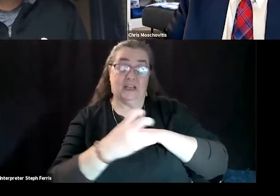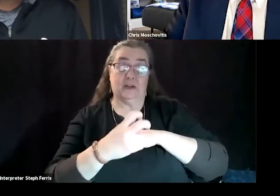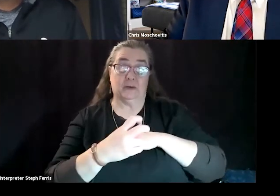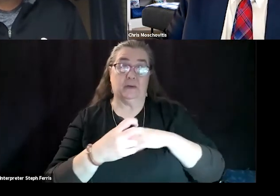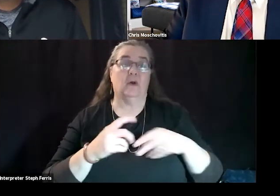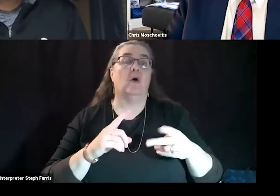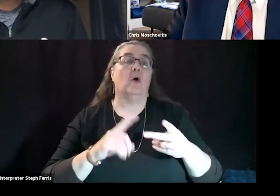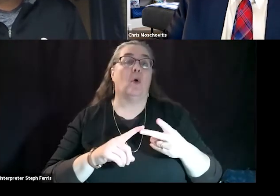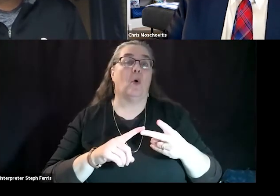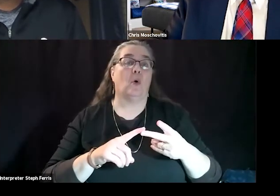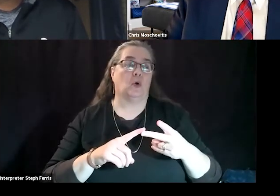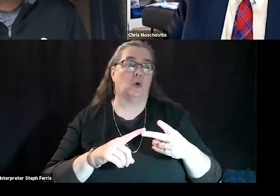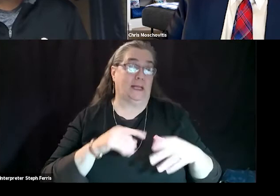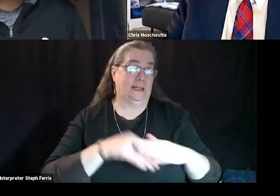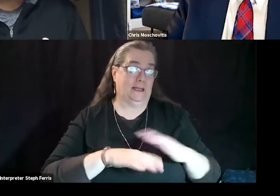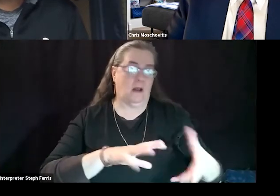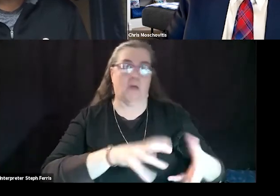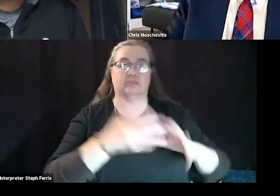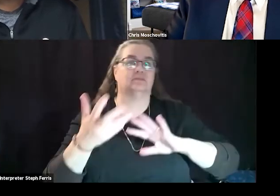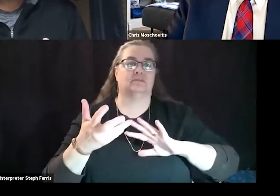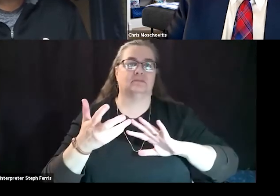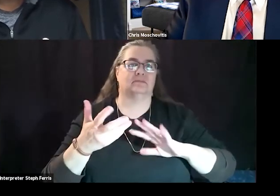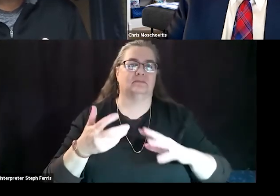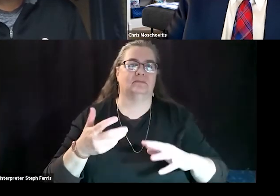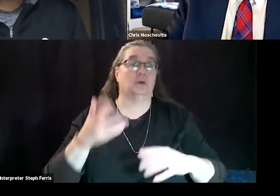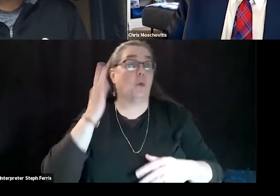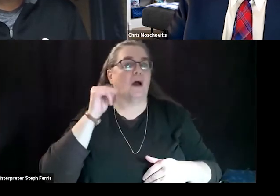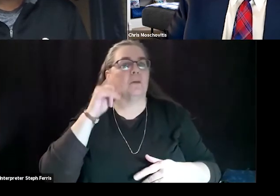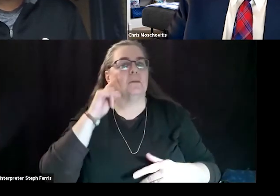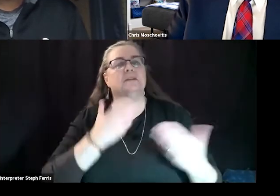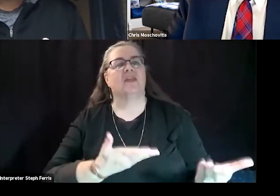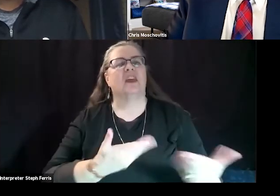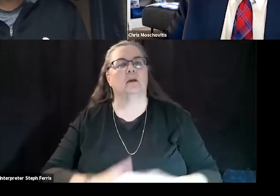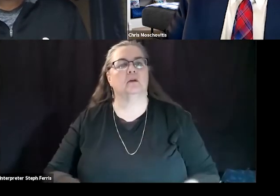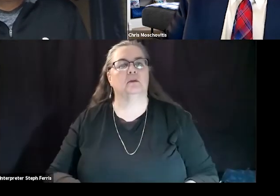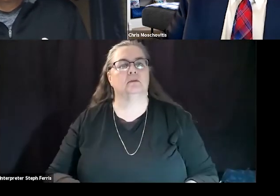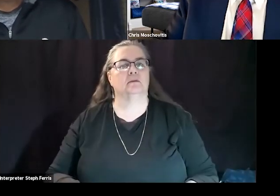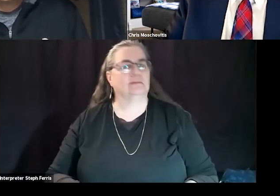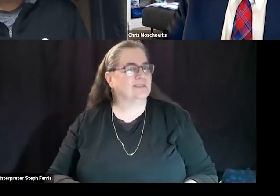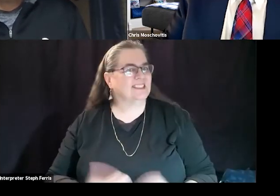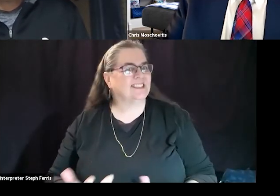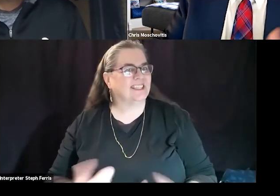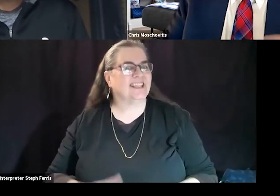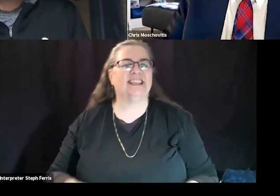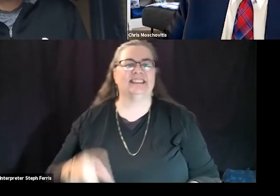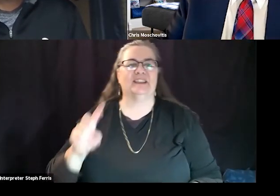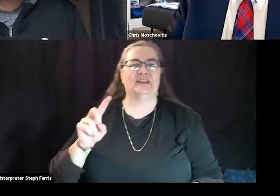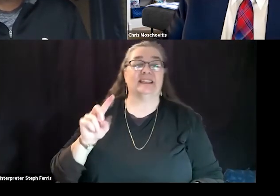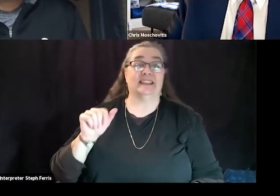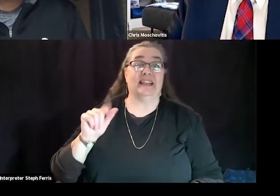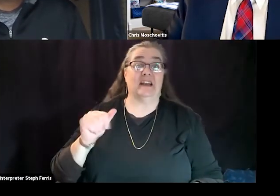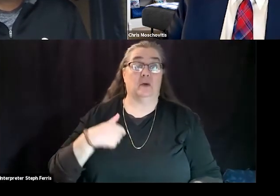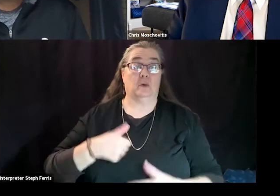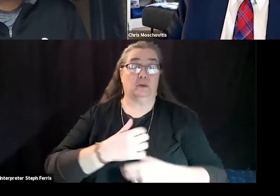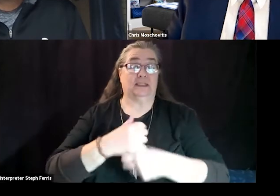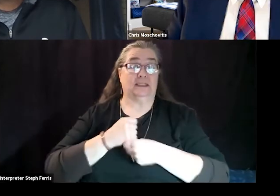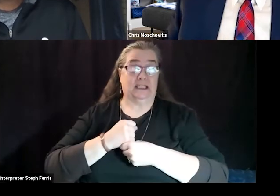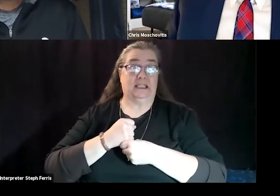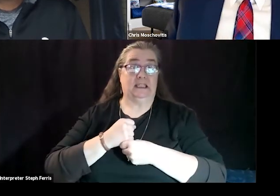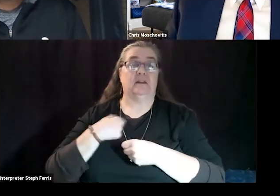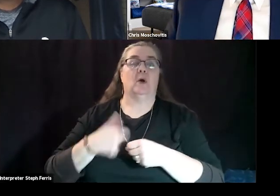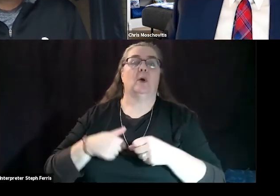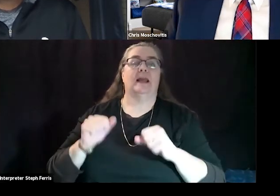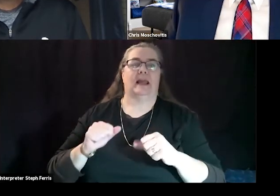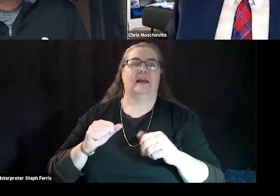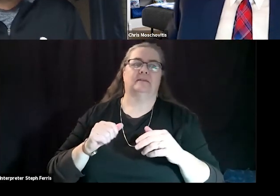I can get this data, I will be able to change it, compromise it, sell it, underbid you, do all of these things, and it's easy to do.